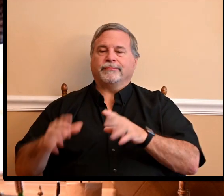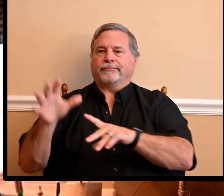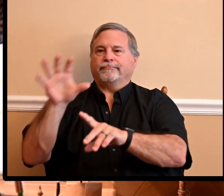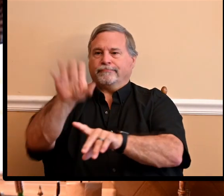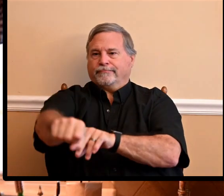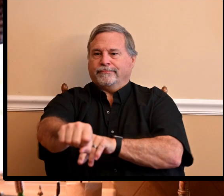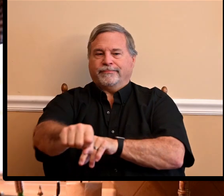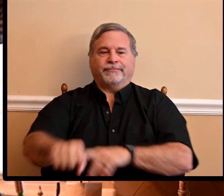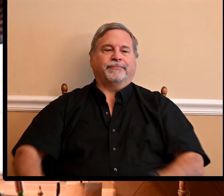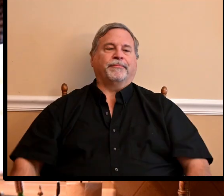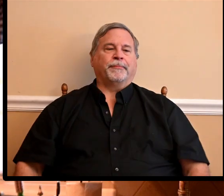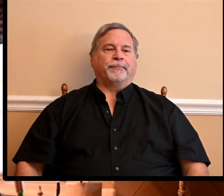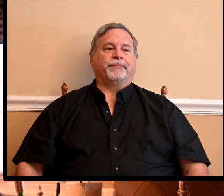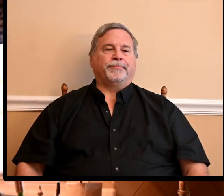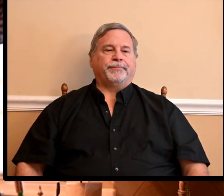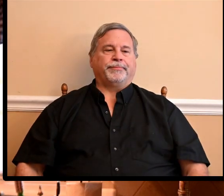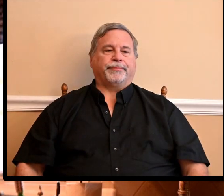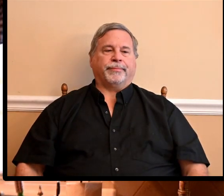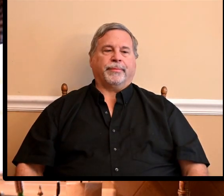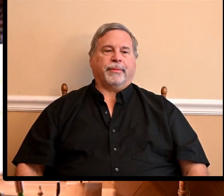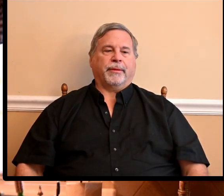so had to get it.